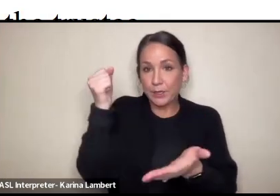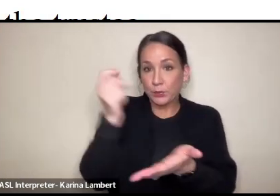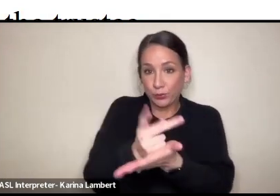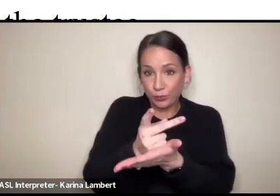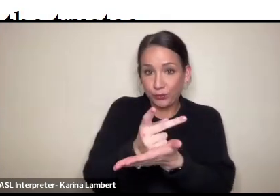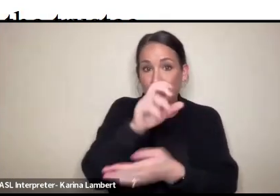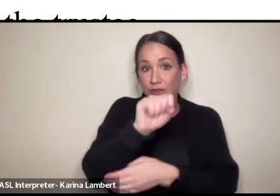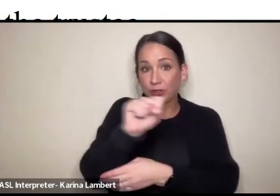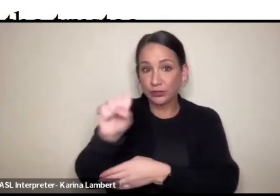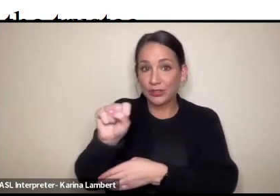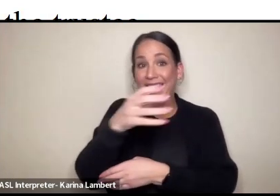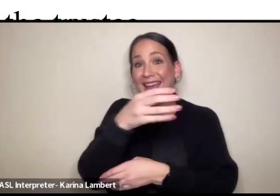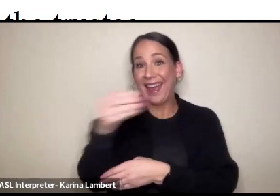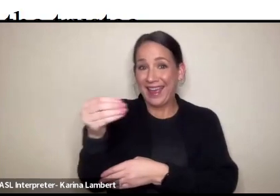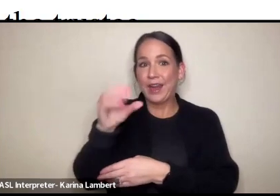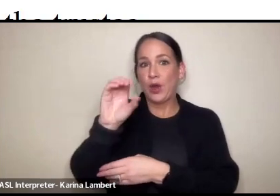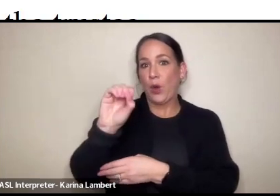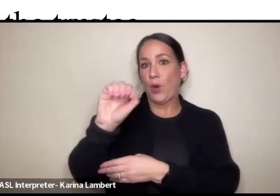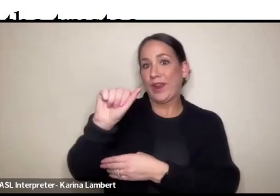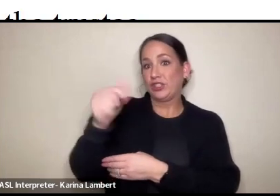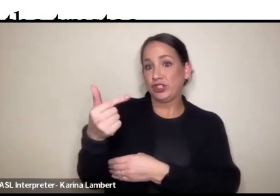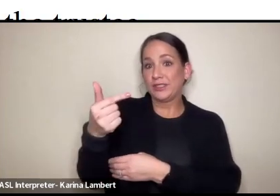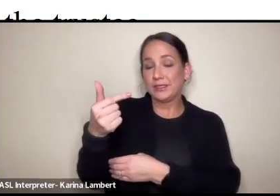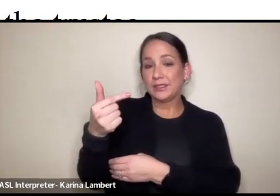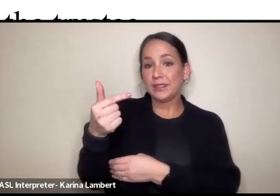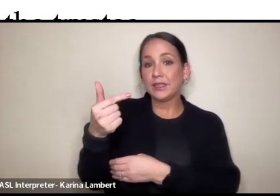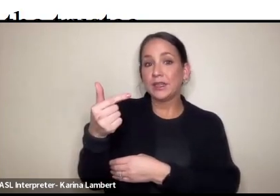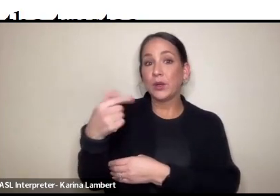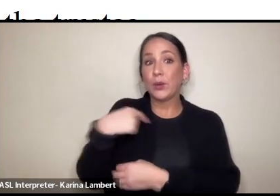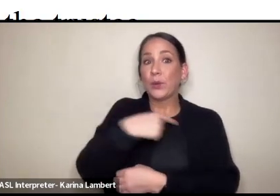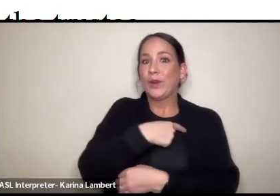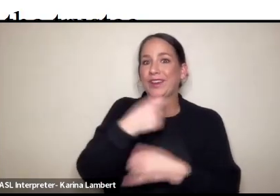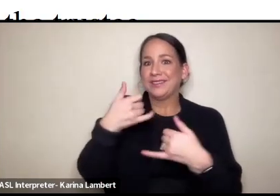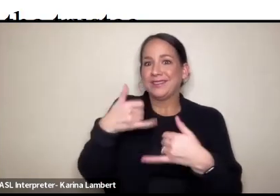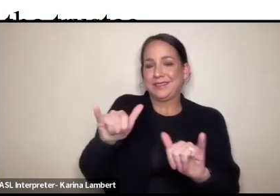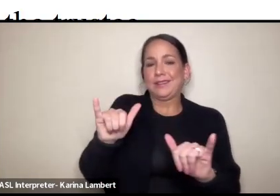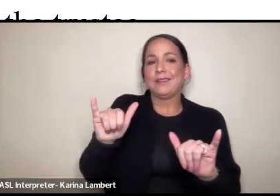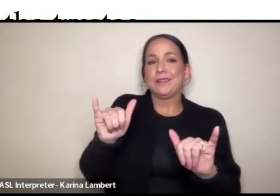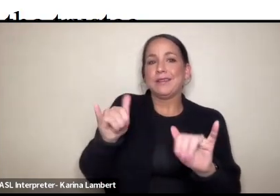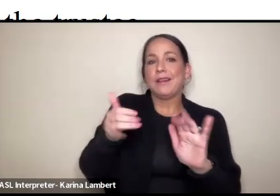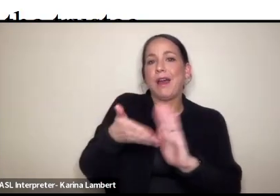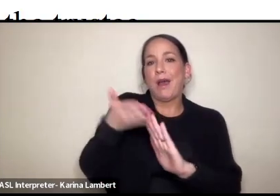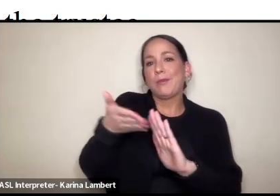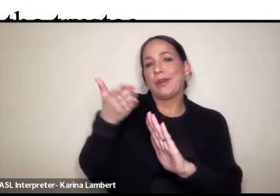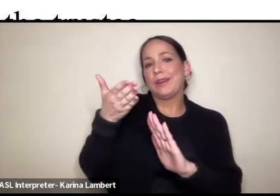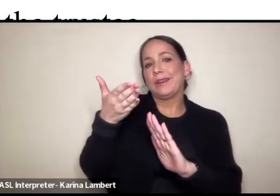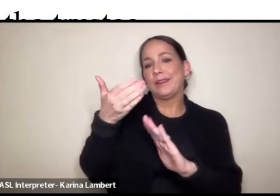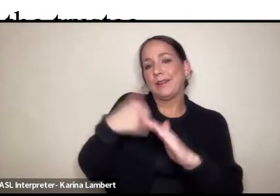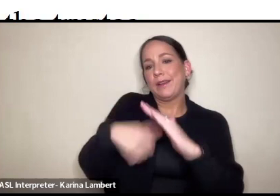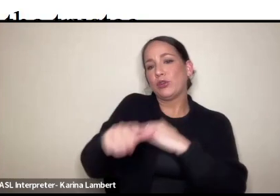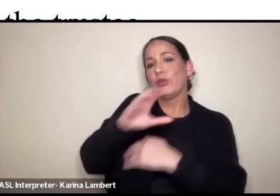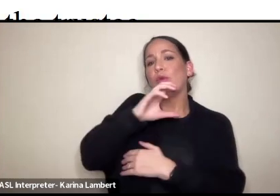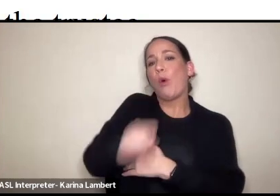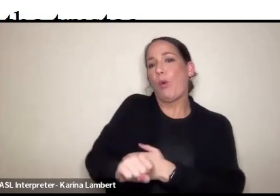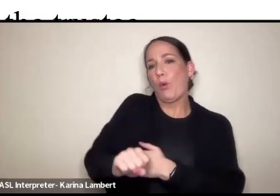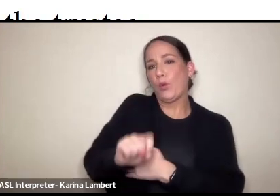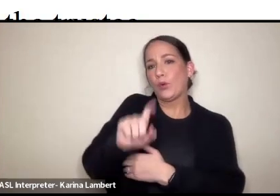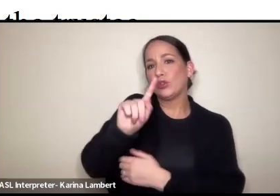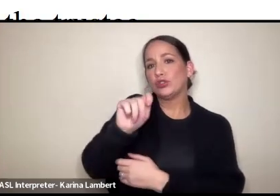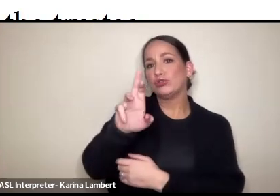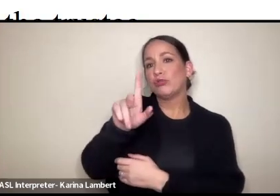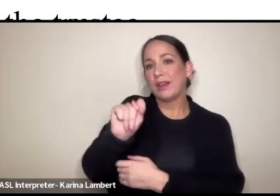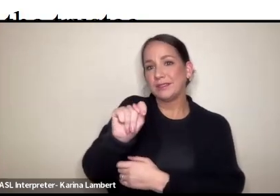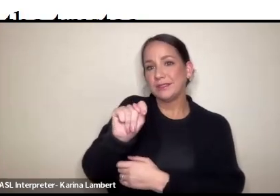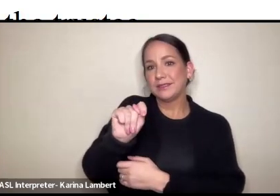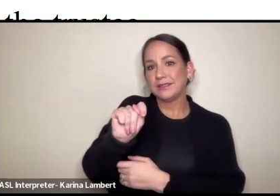the Office of Attorney General. Now, we are still operating under the old trust, and